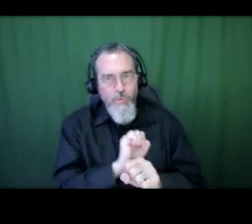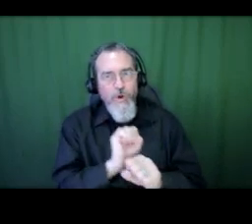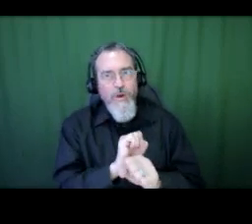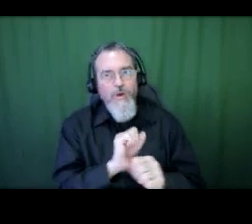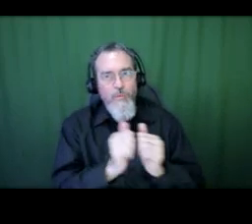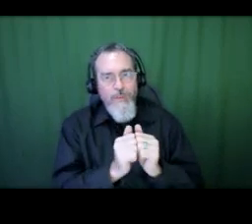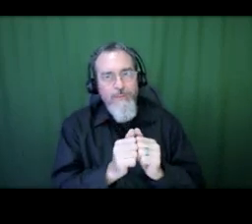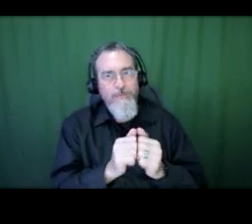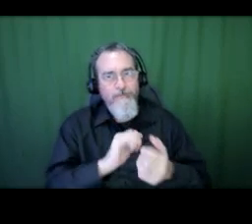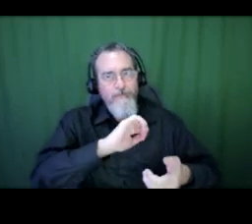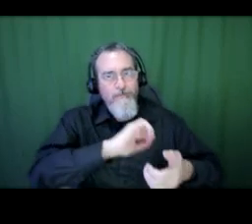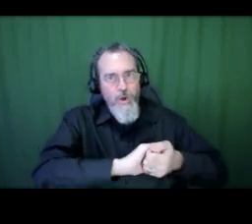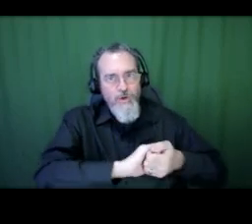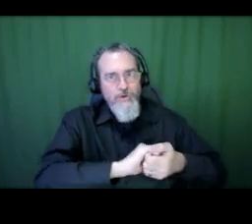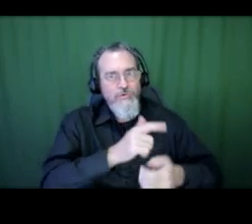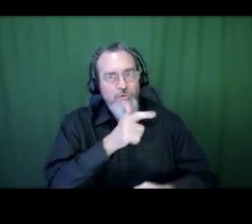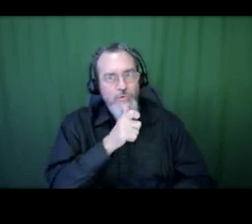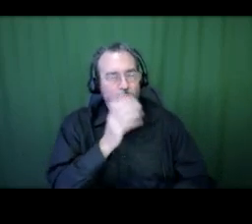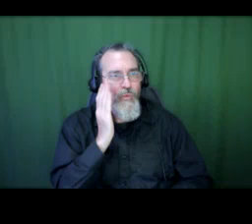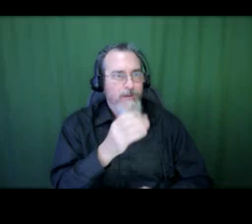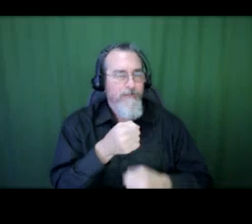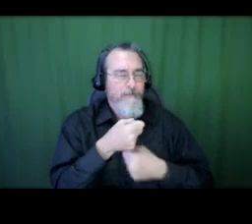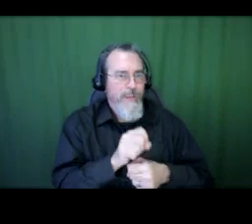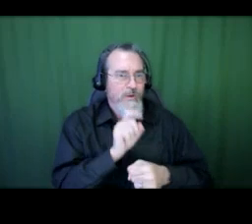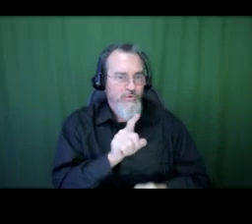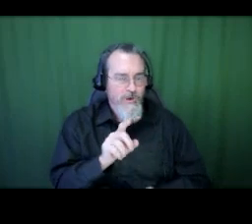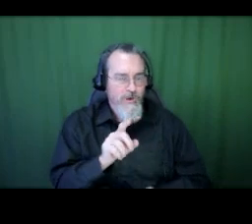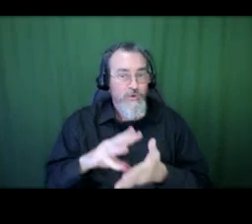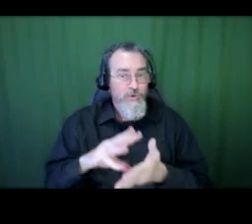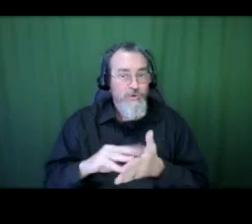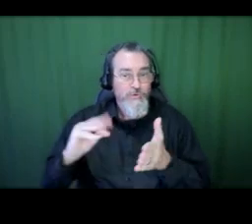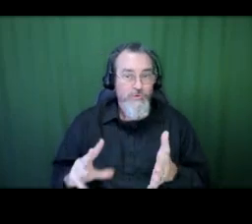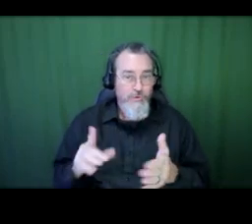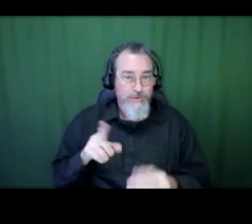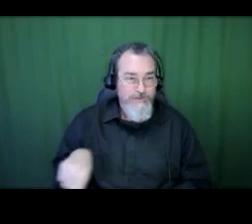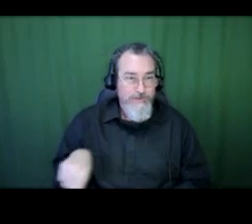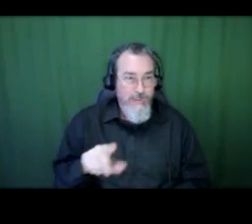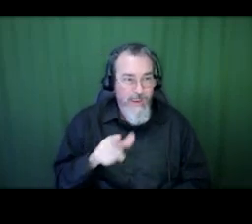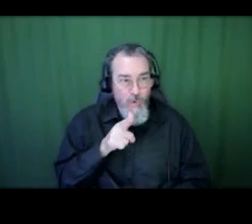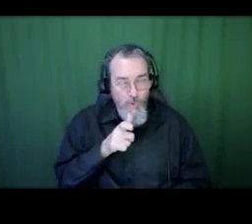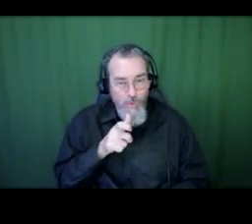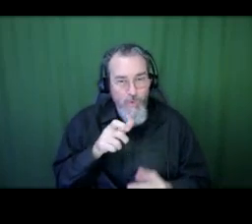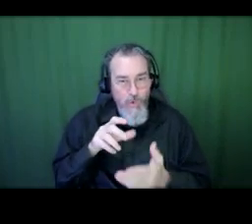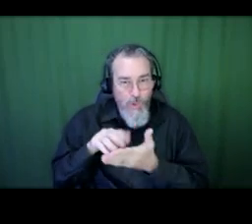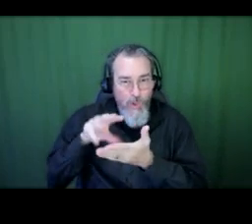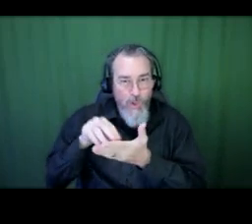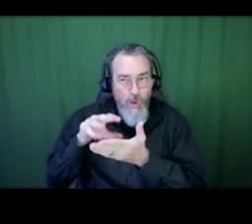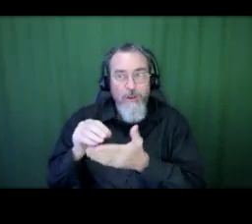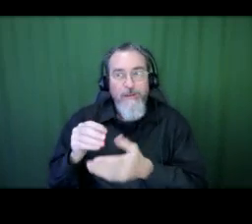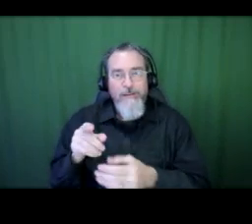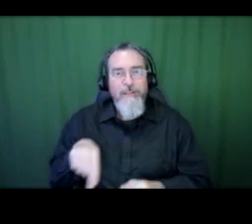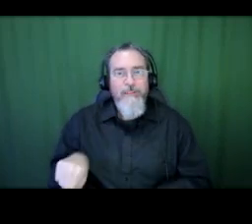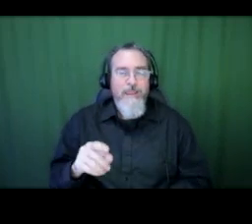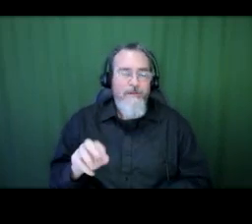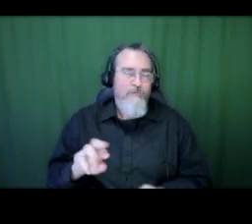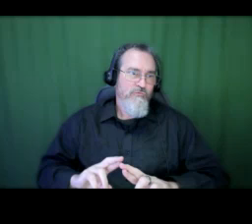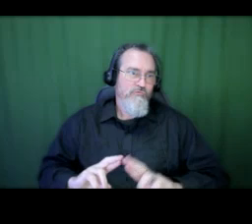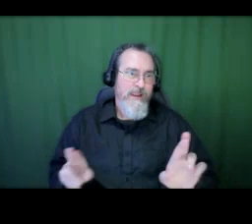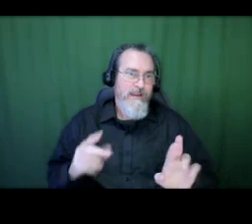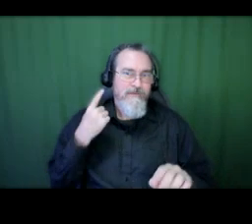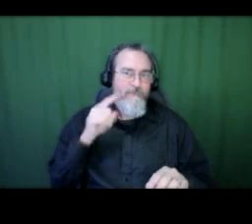that the students that they're serving, the participants and community members that they're serving, are also ready and prepared to enter